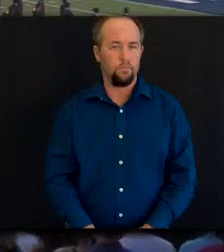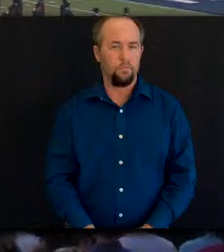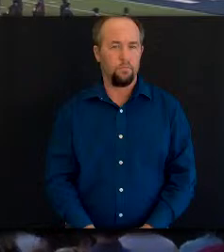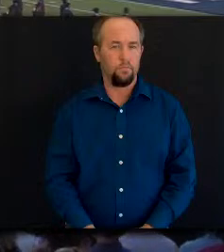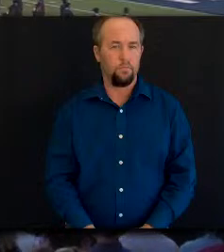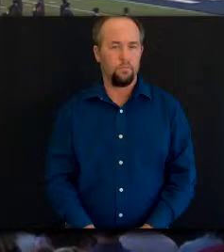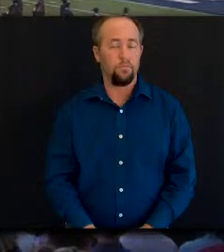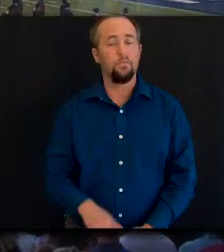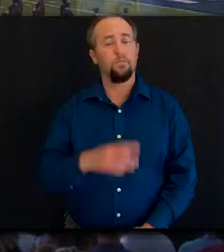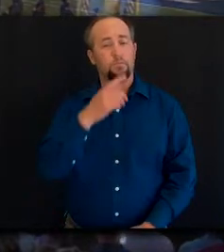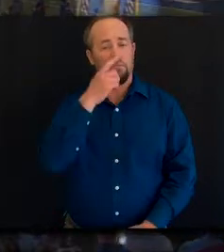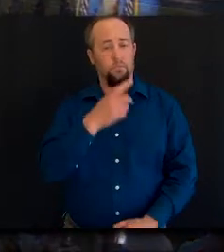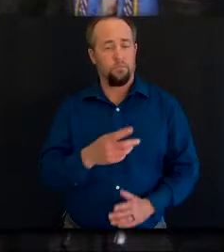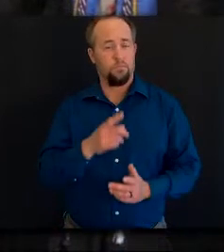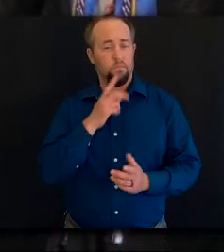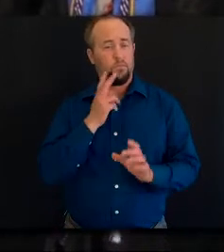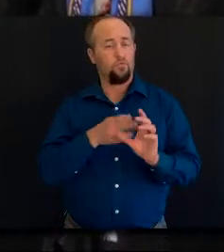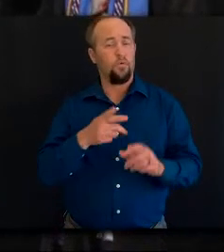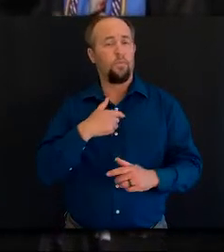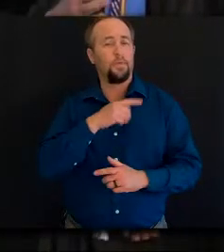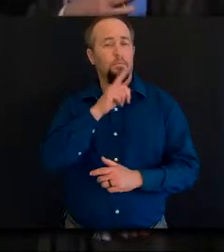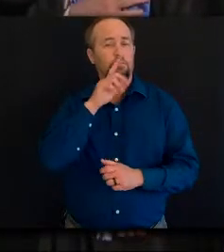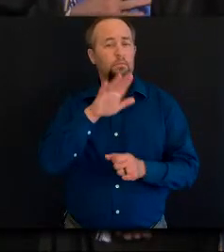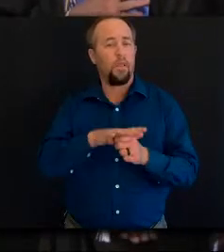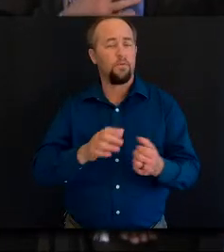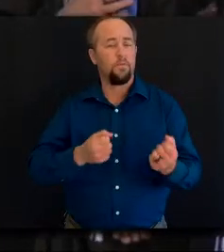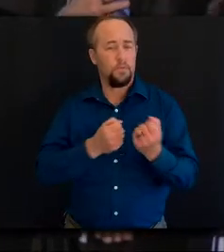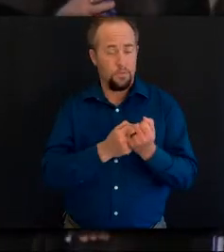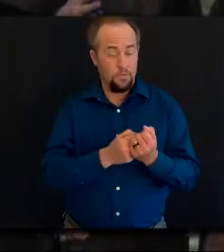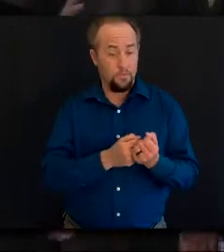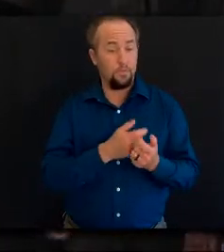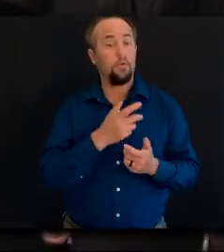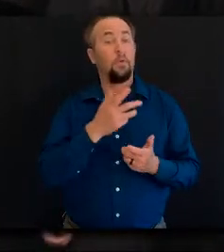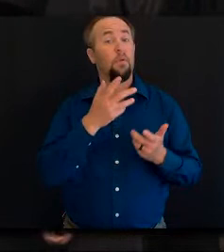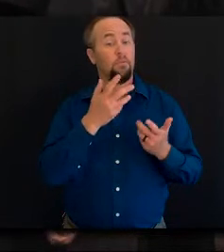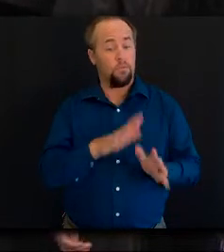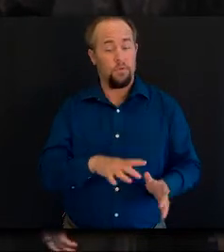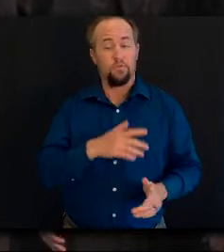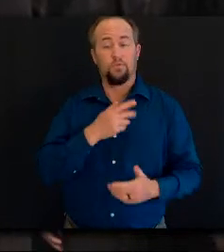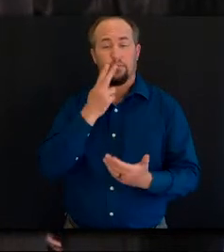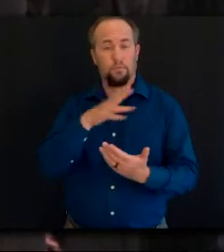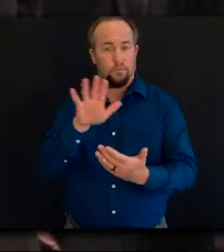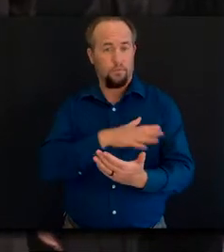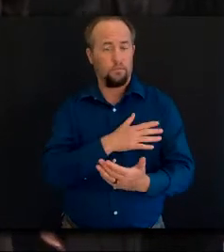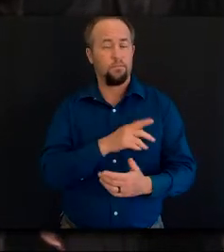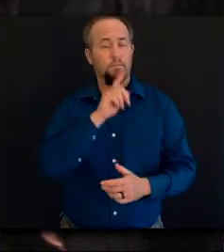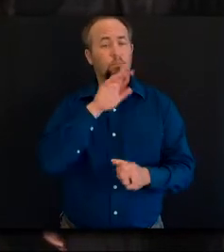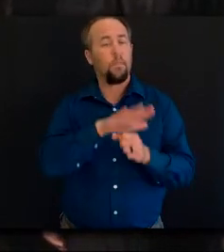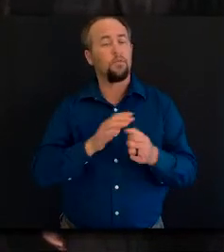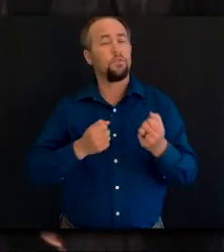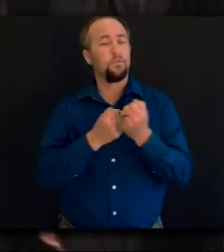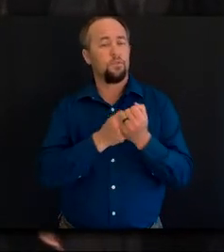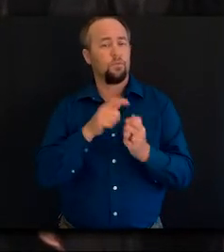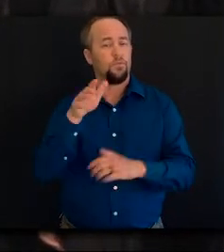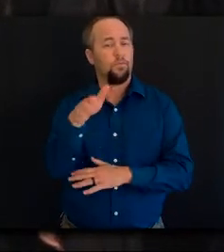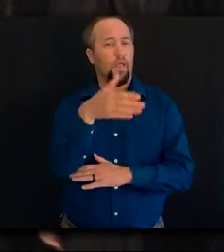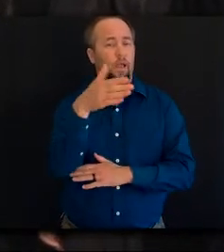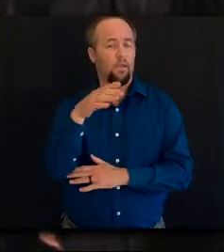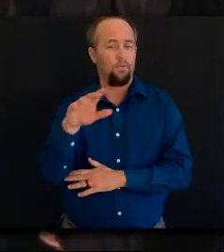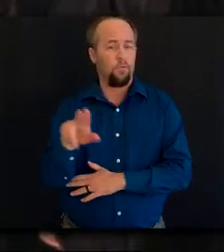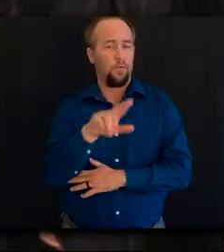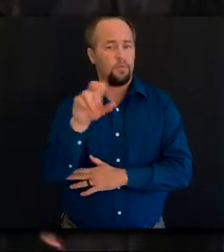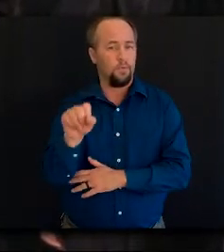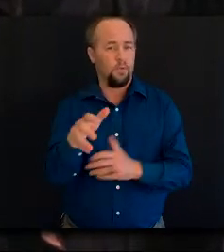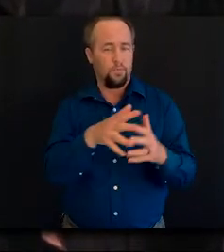Will you please join me in the Pledge of Allegiance, followed by our national anthem? I pledge allegiance to the flag of the United States